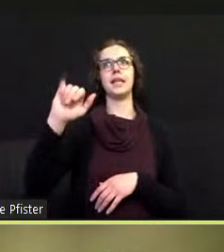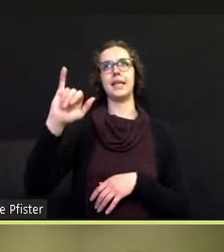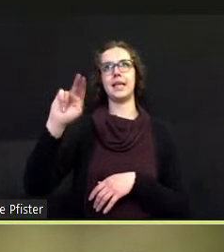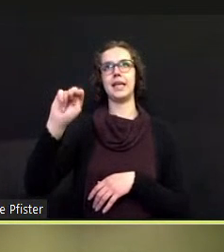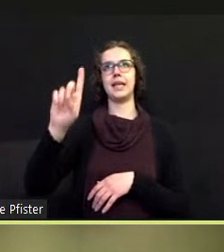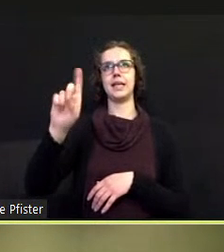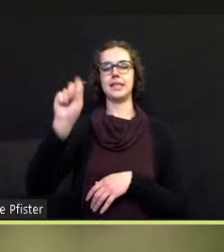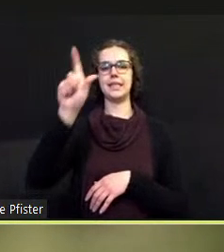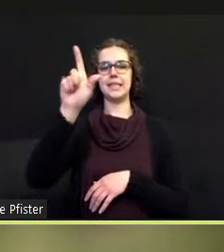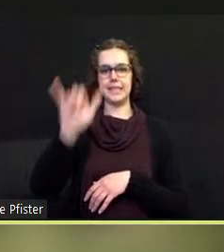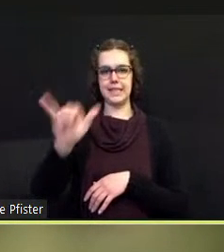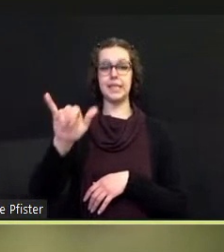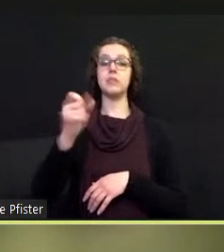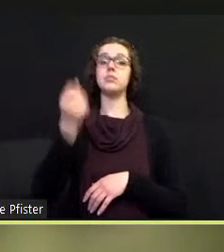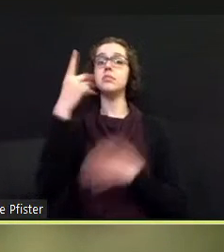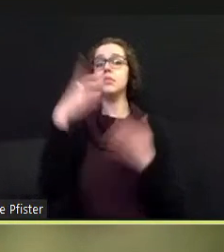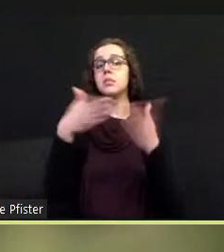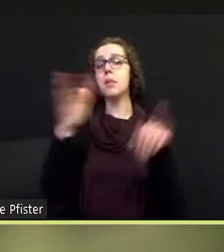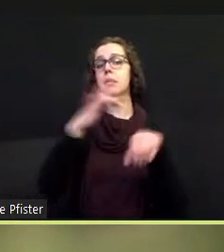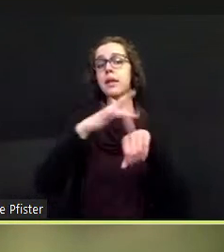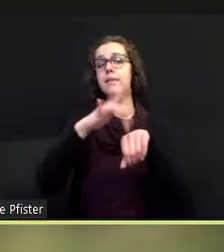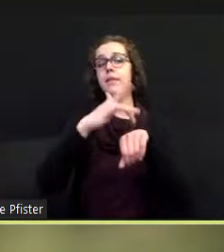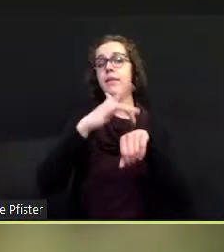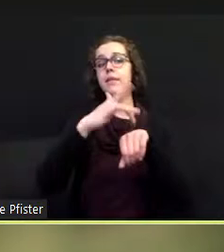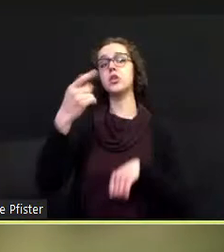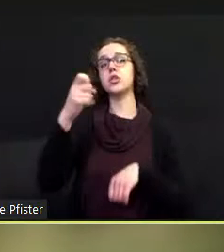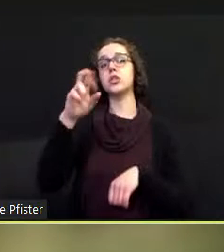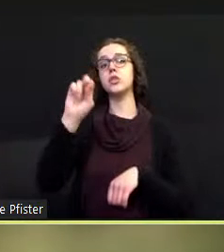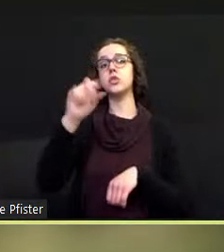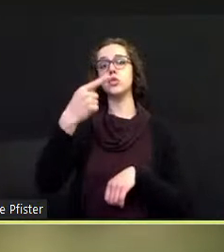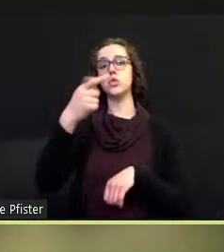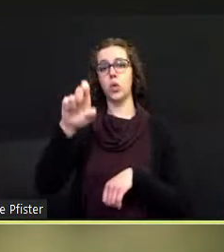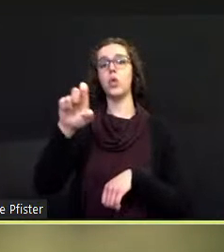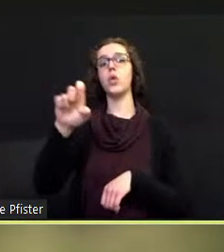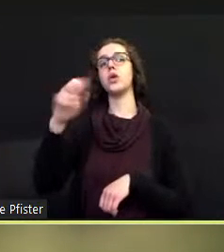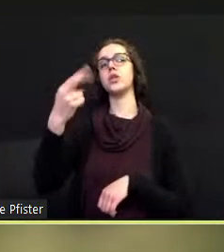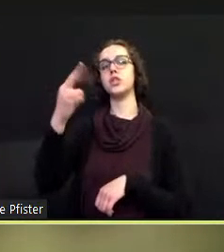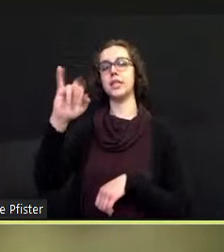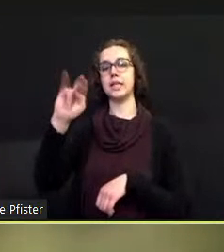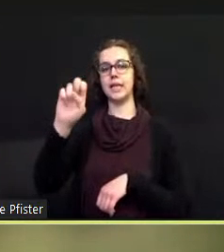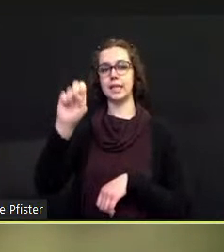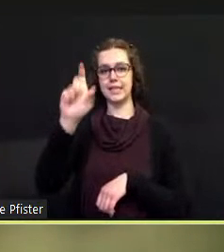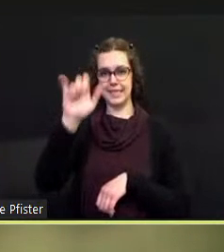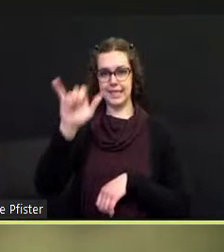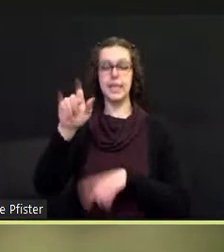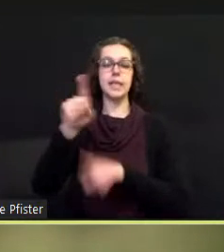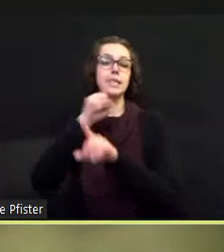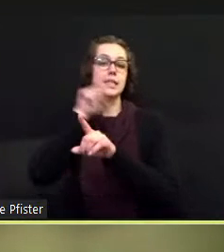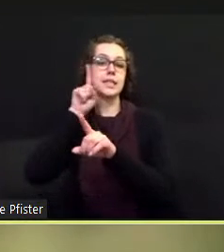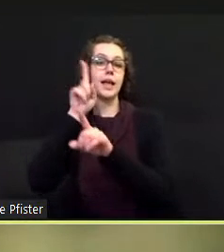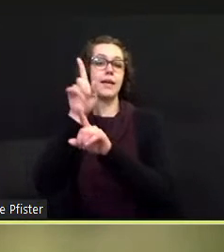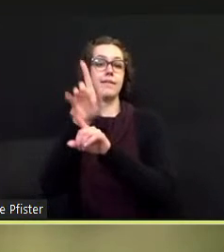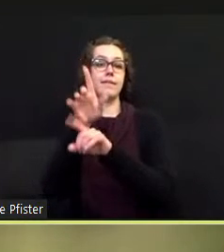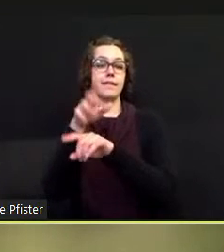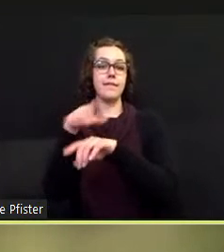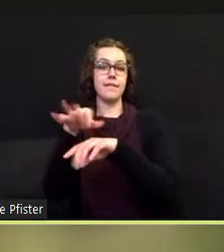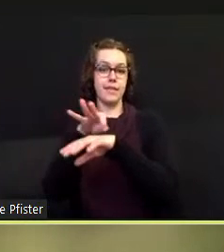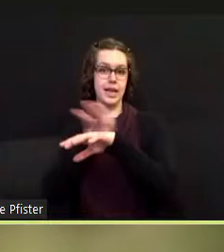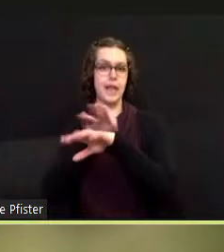defendant's name. George Hensley is a deaf Native American man. He was born to a hearing family, and he